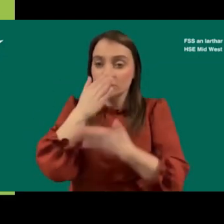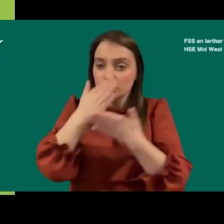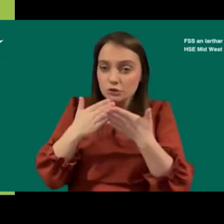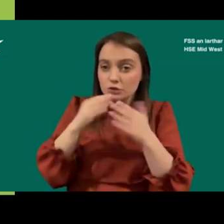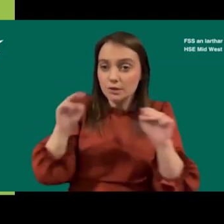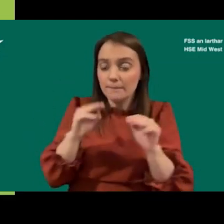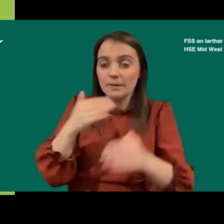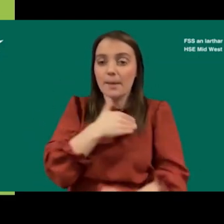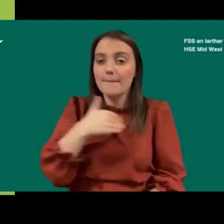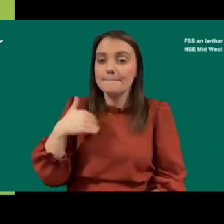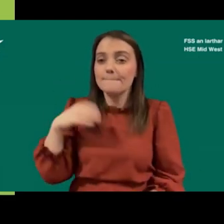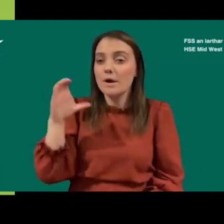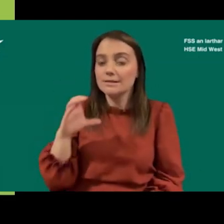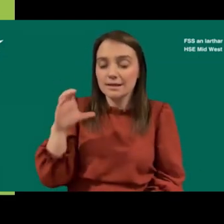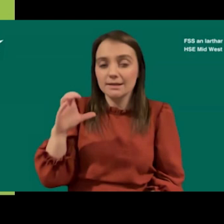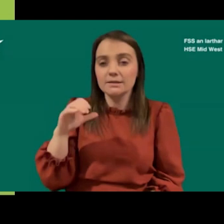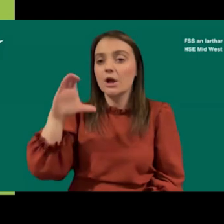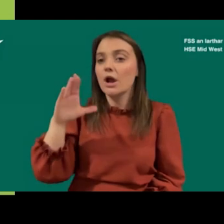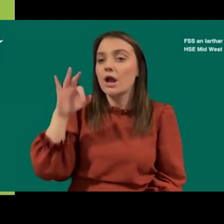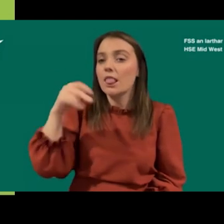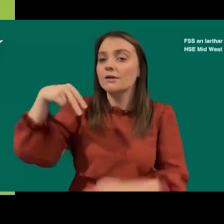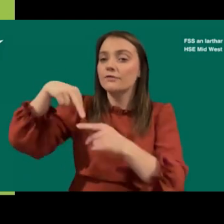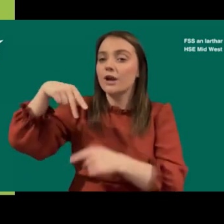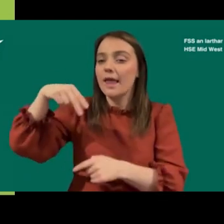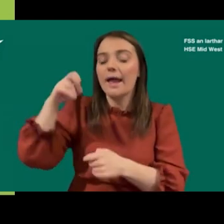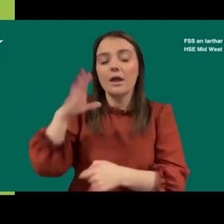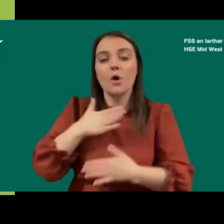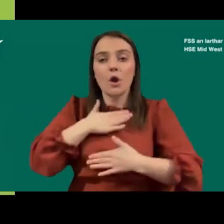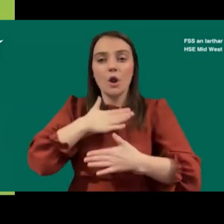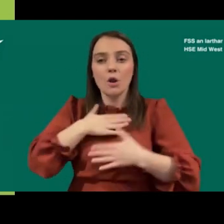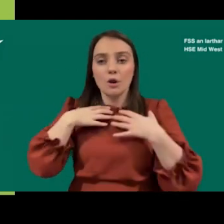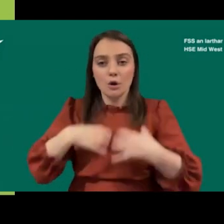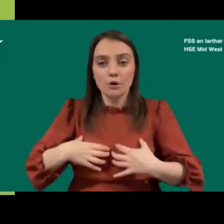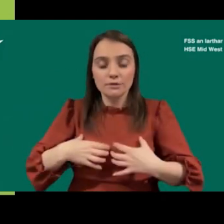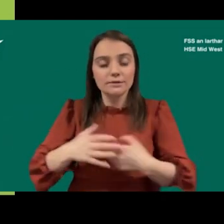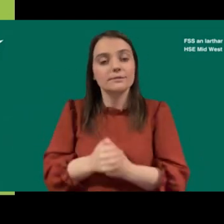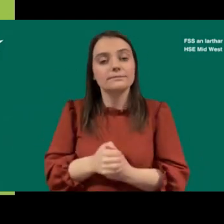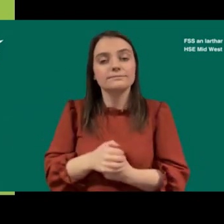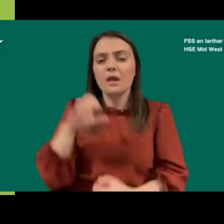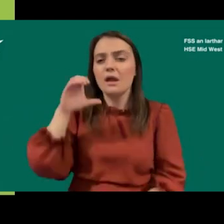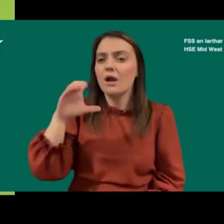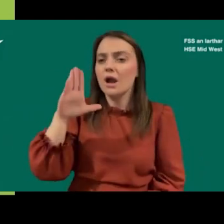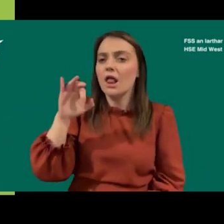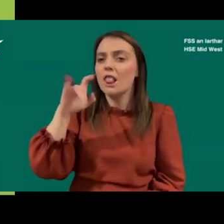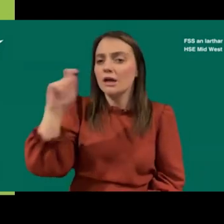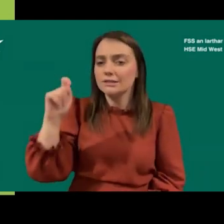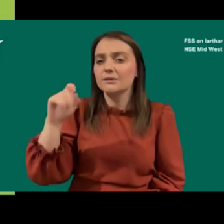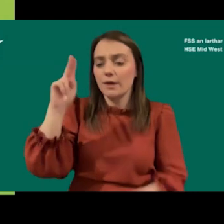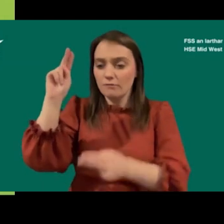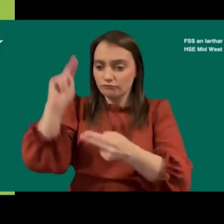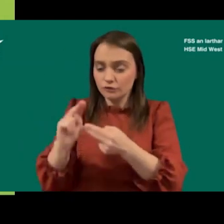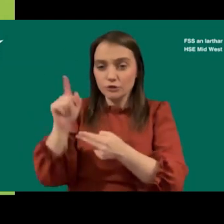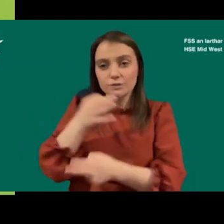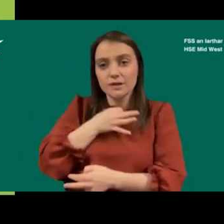in some people, is breast cancer, getting a clot in your leg or your lung, but certainly the clotting issue can be resolved